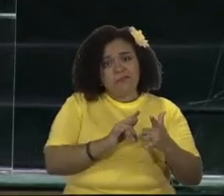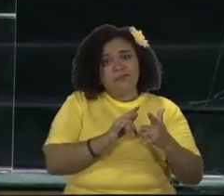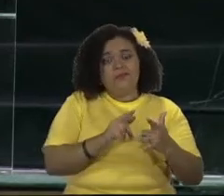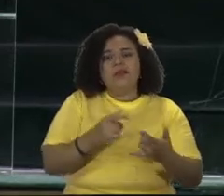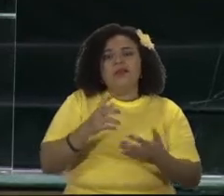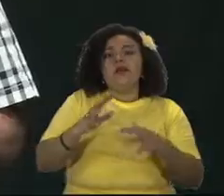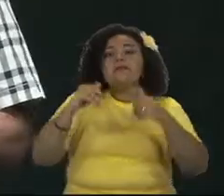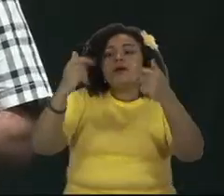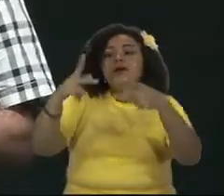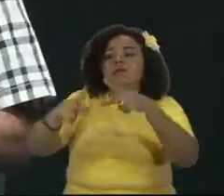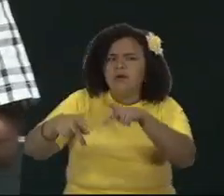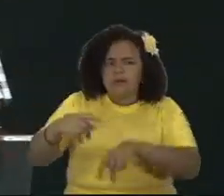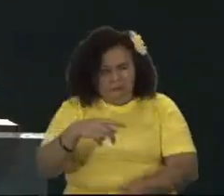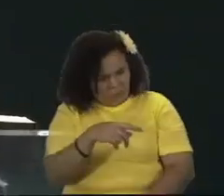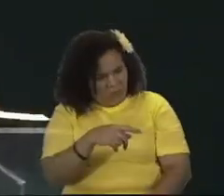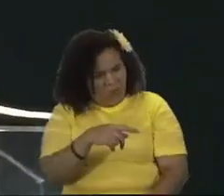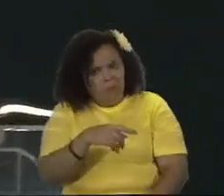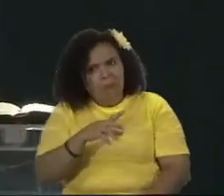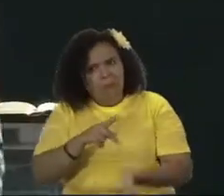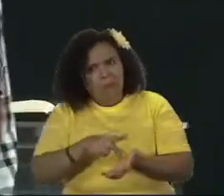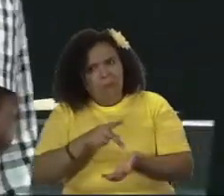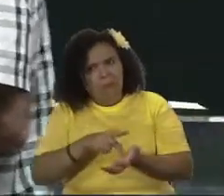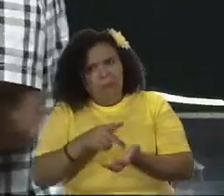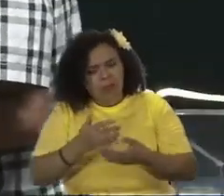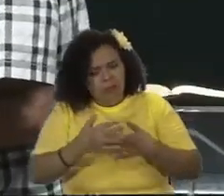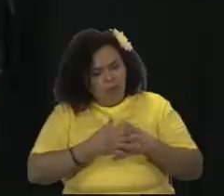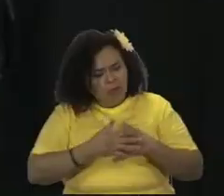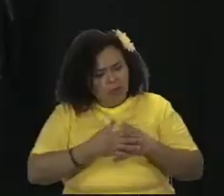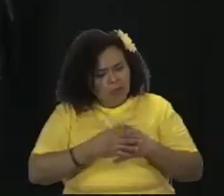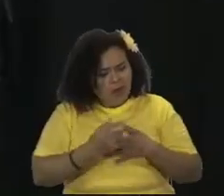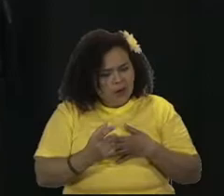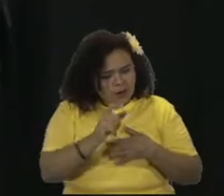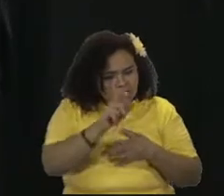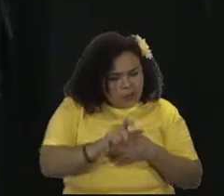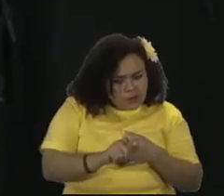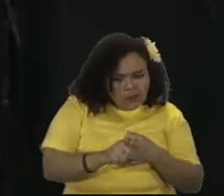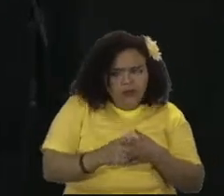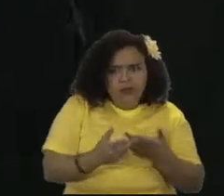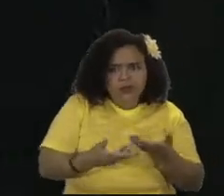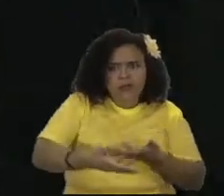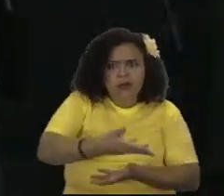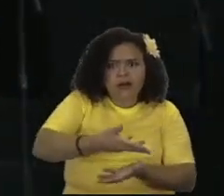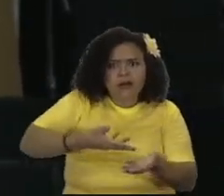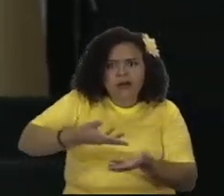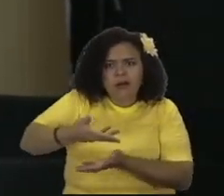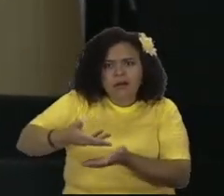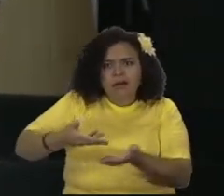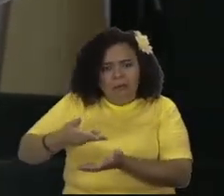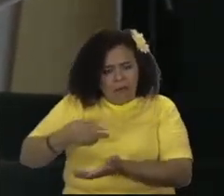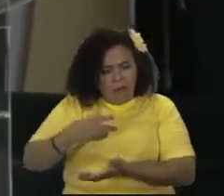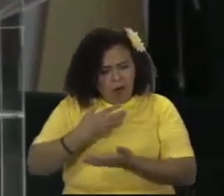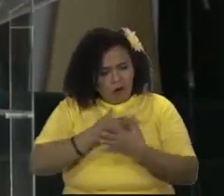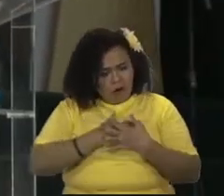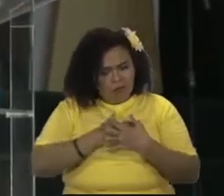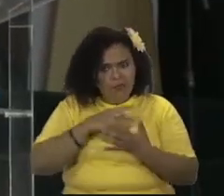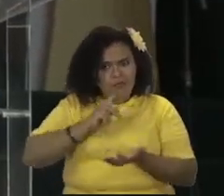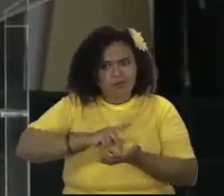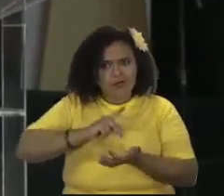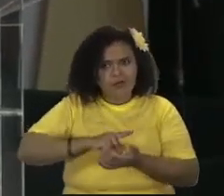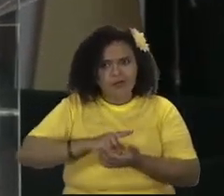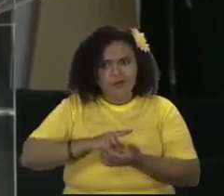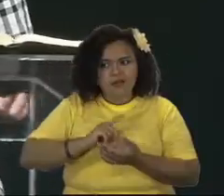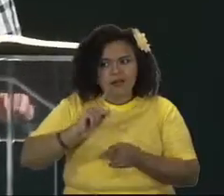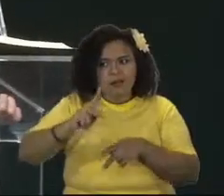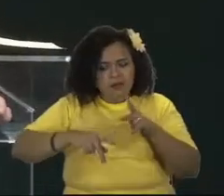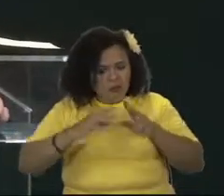they will all know that you are my followers if you love one another. And on John chapter 17, Jesus prays